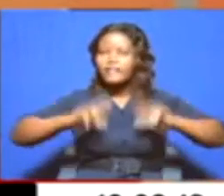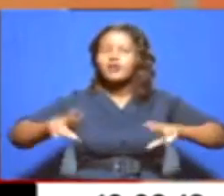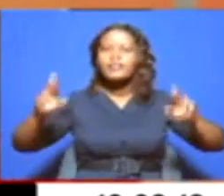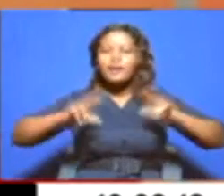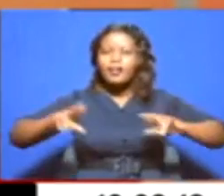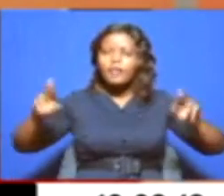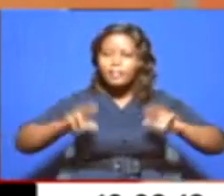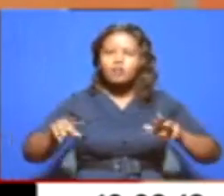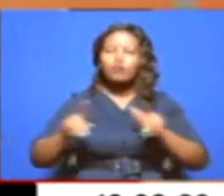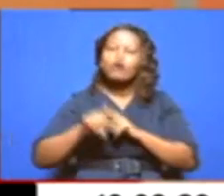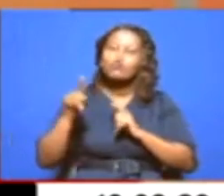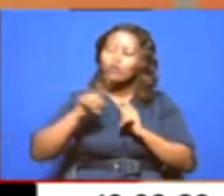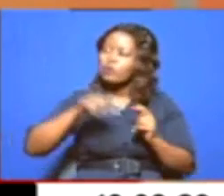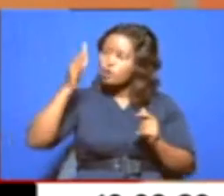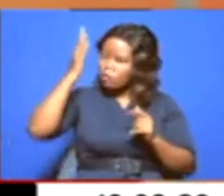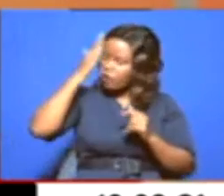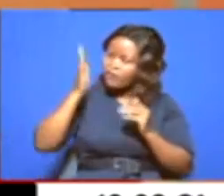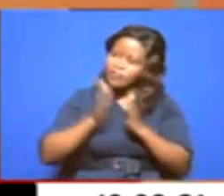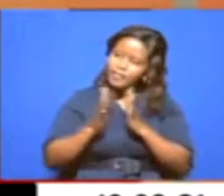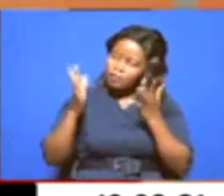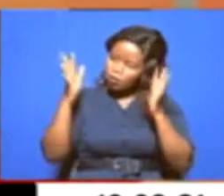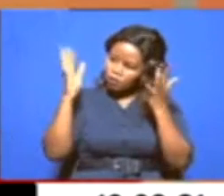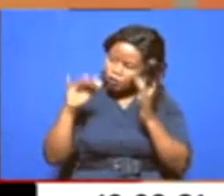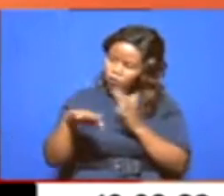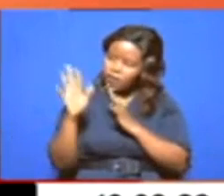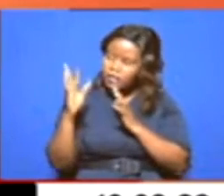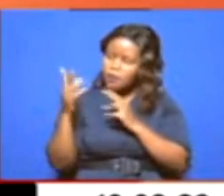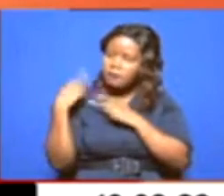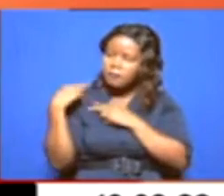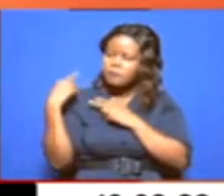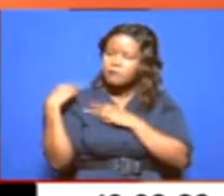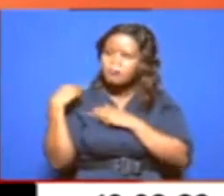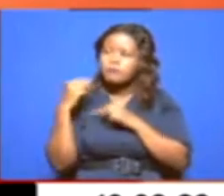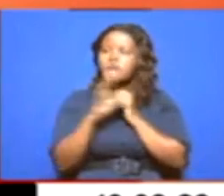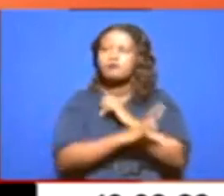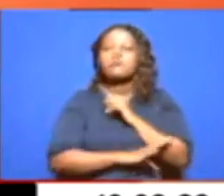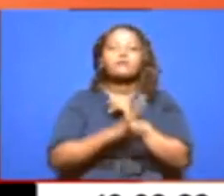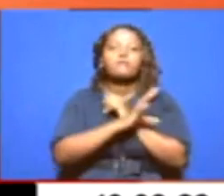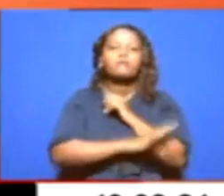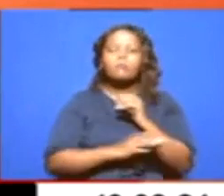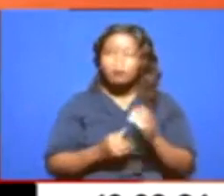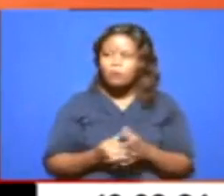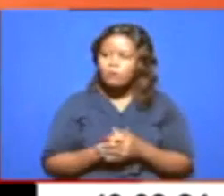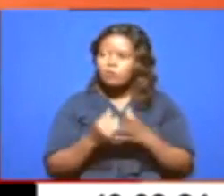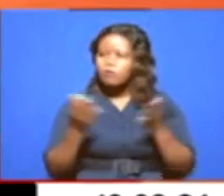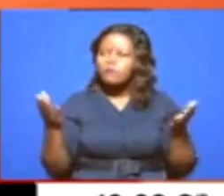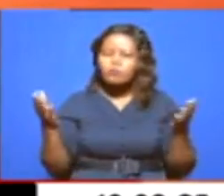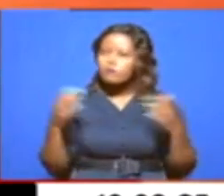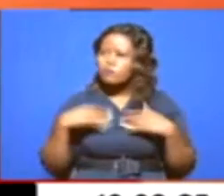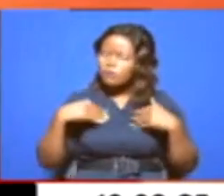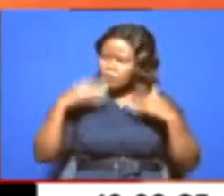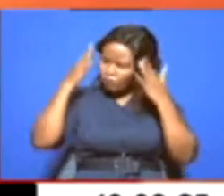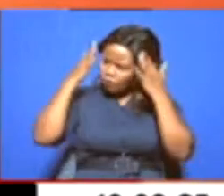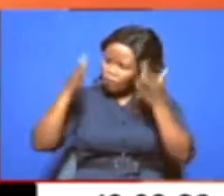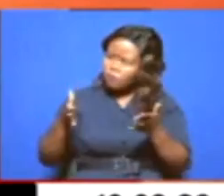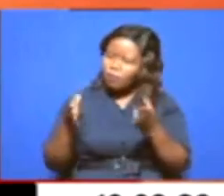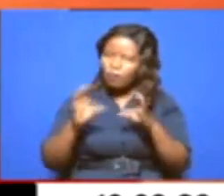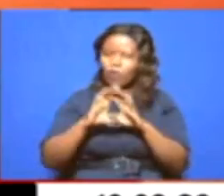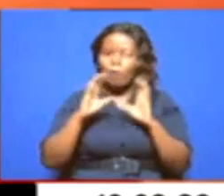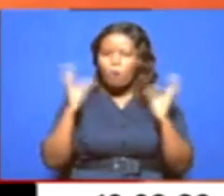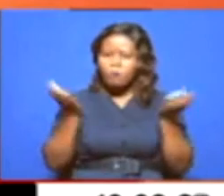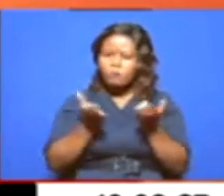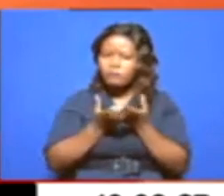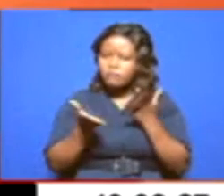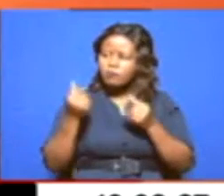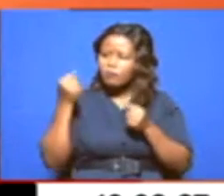the contribution they have given to this country. Now, at the end of the day, I've been looking at the World Athletics regulations, and one of the